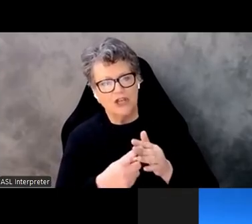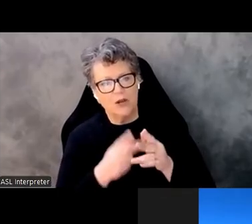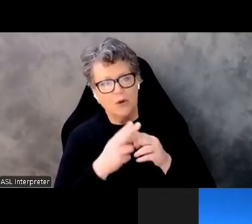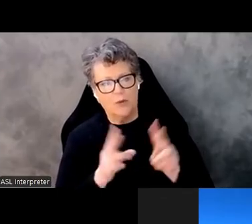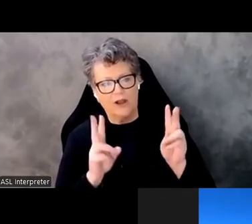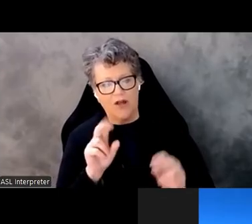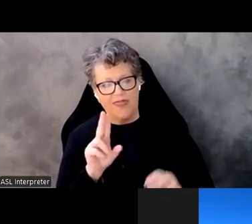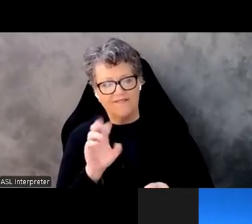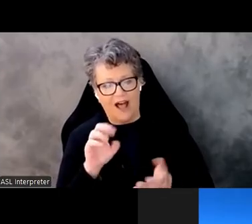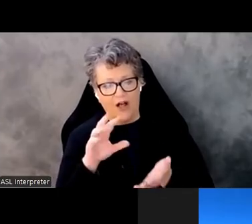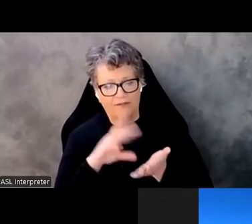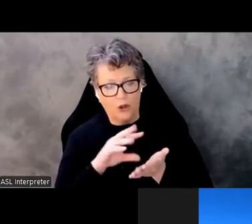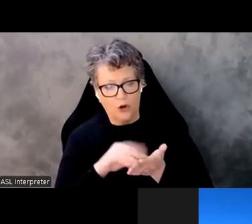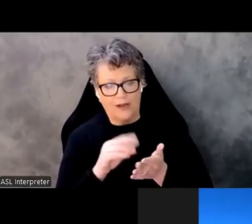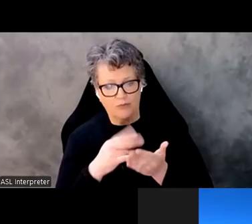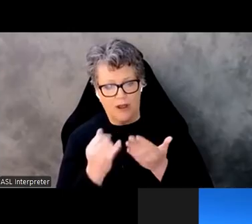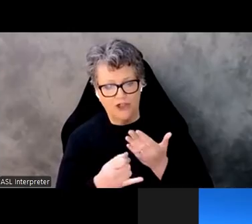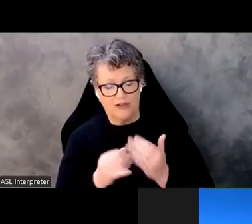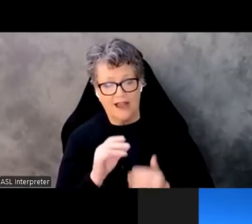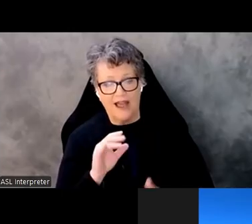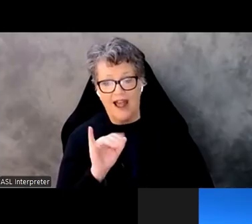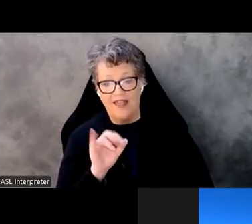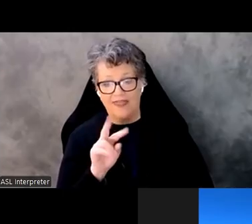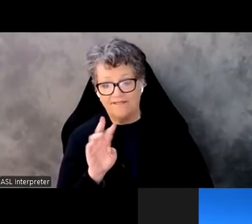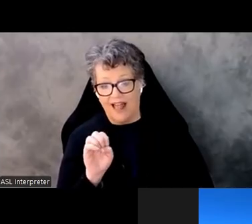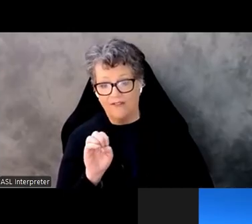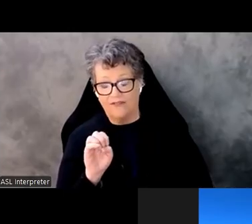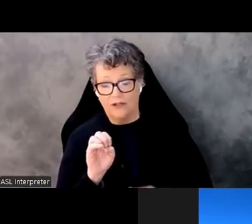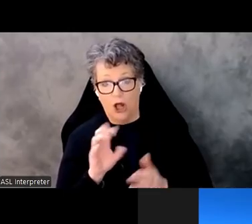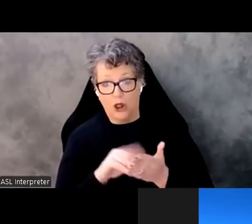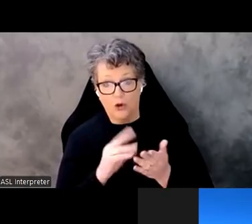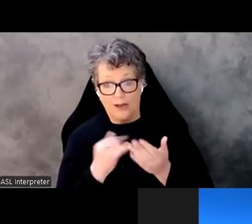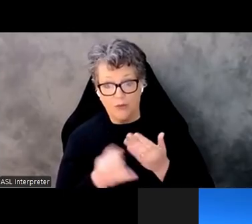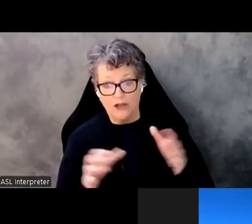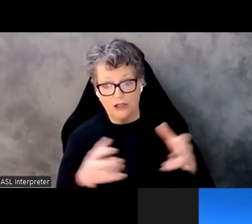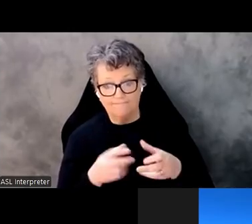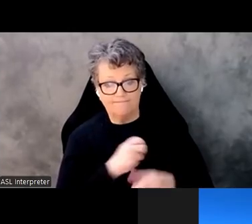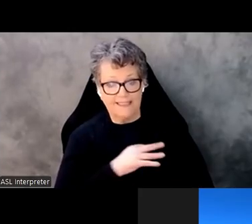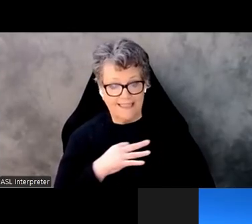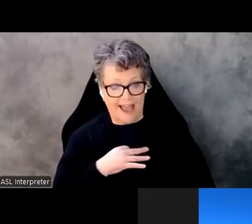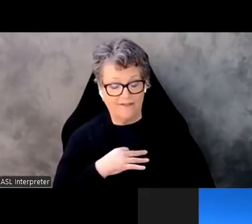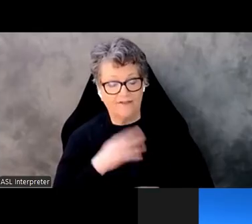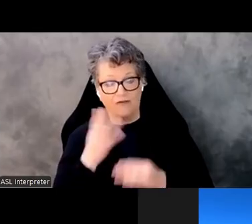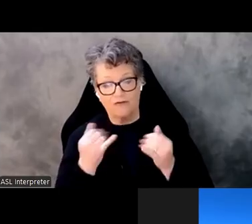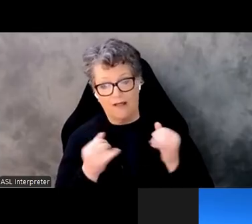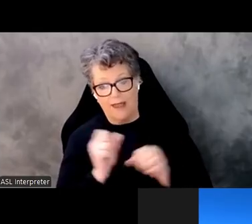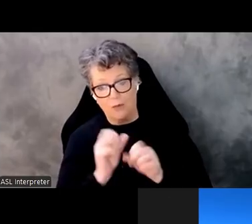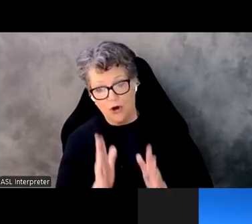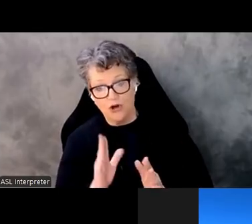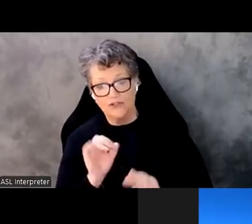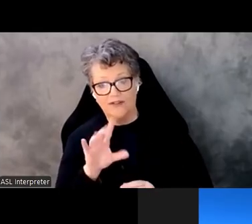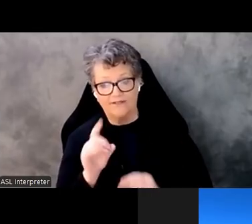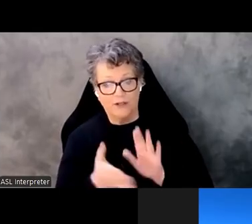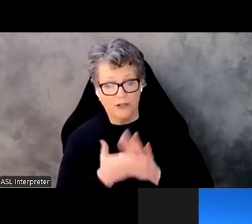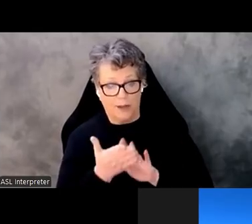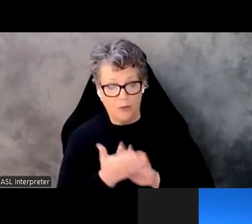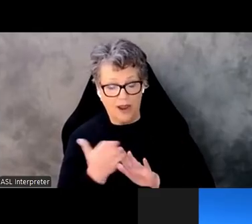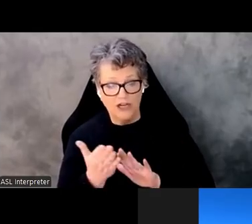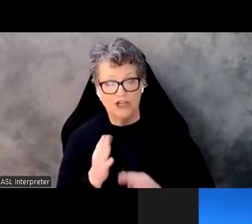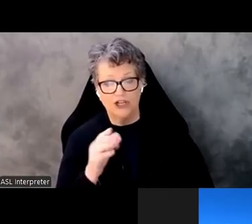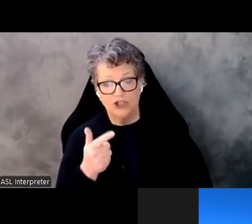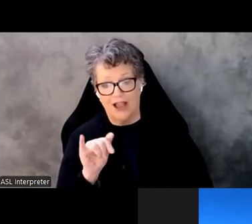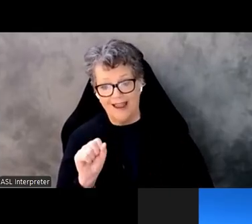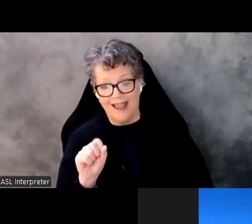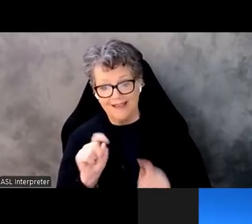Valve Learning Project. Our Valve Learning Project has brought together staff, including frontline workers from our field operations, our GIS